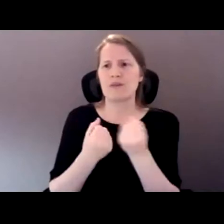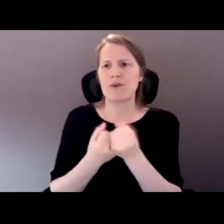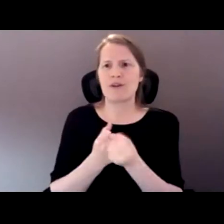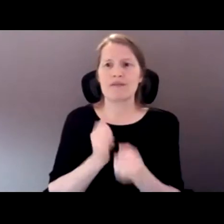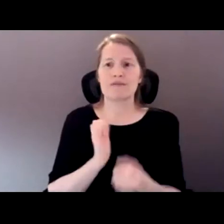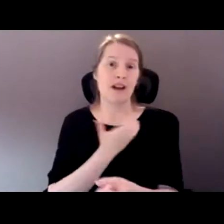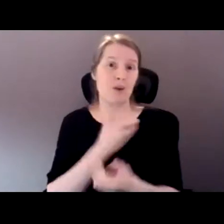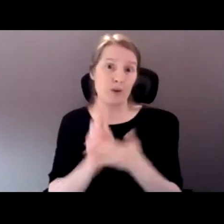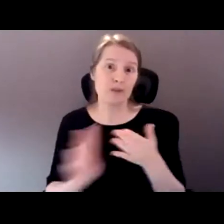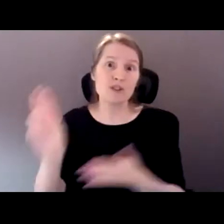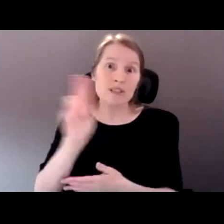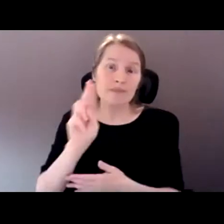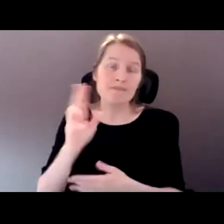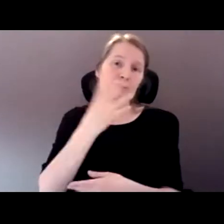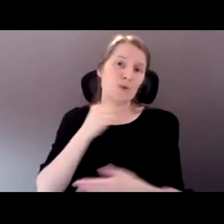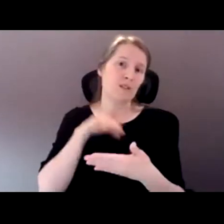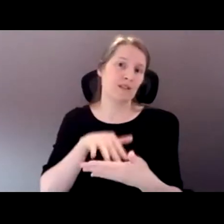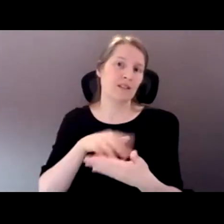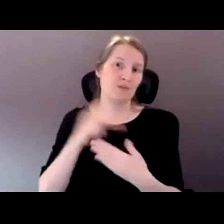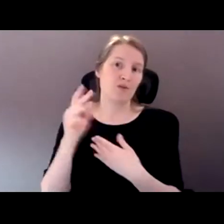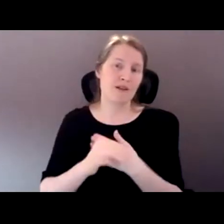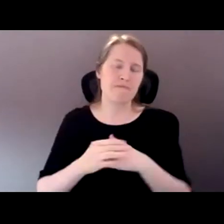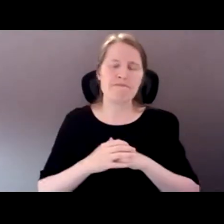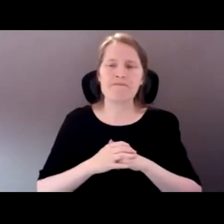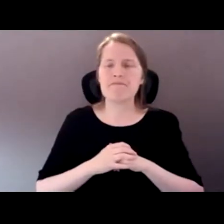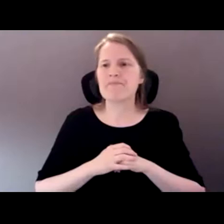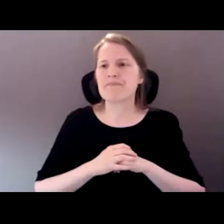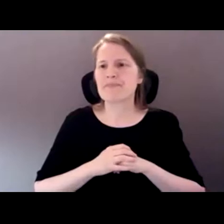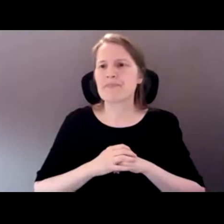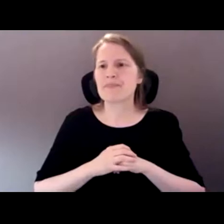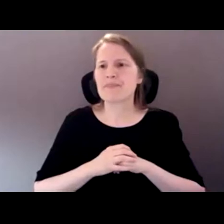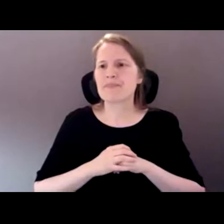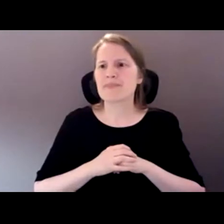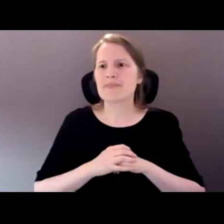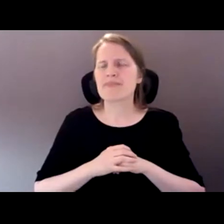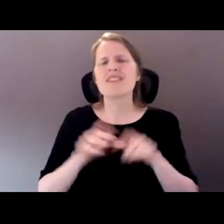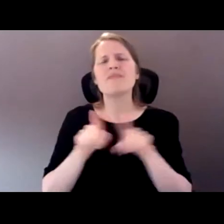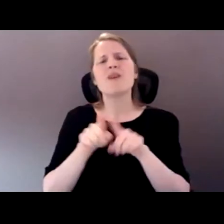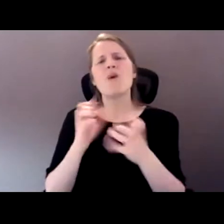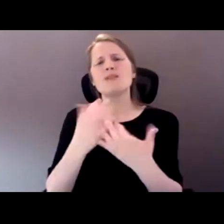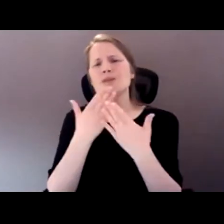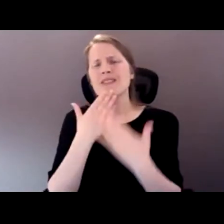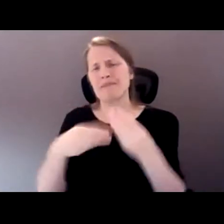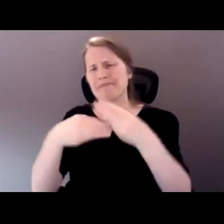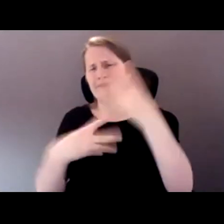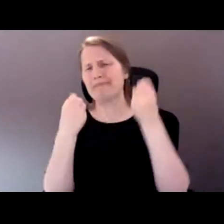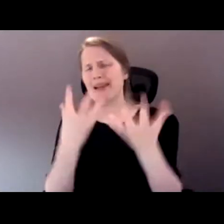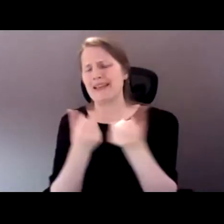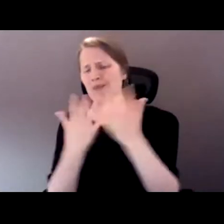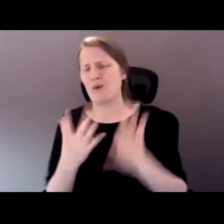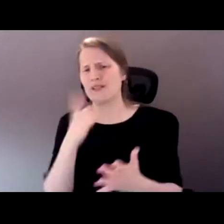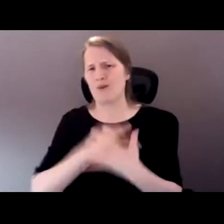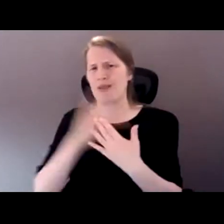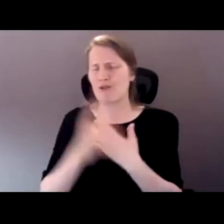and to the Jewish Studies program. And I'd also like to take a moment to thank other supporters of this program and this